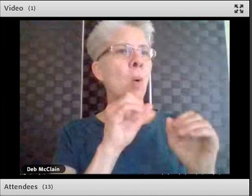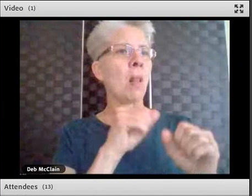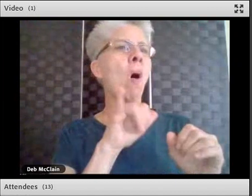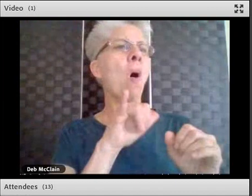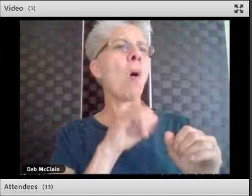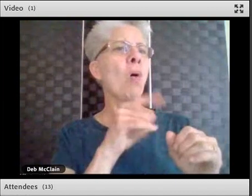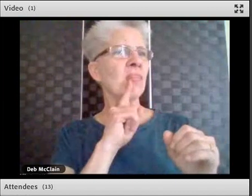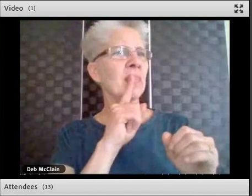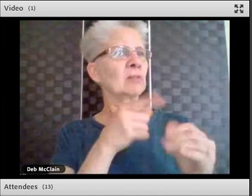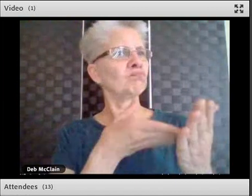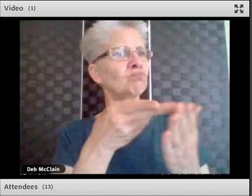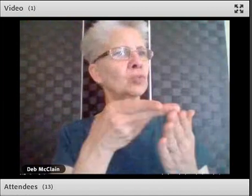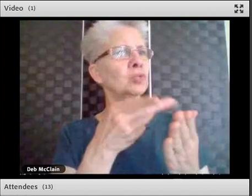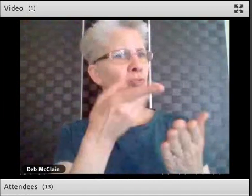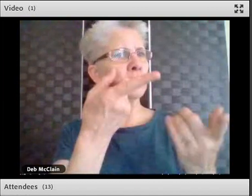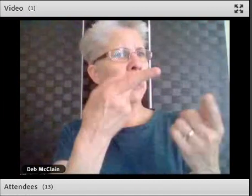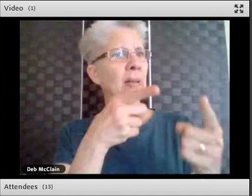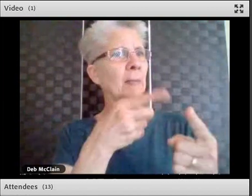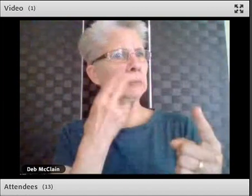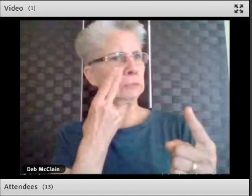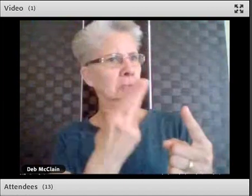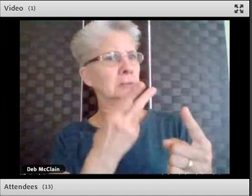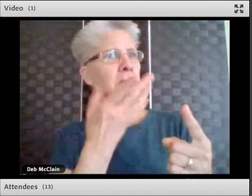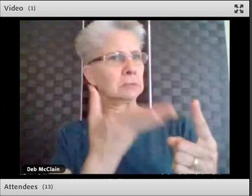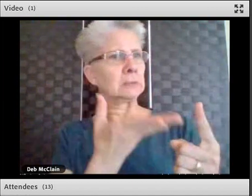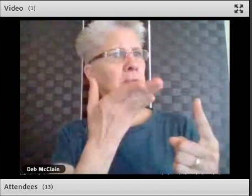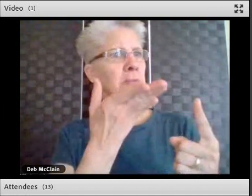that it exists. And